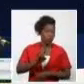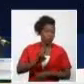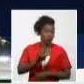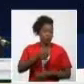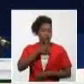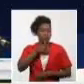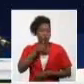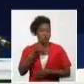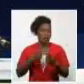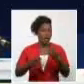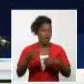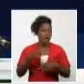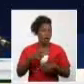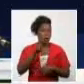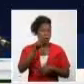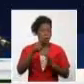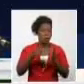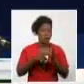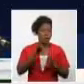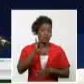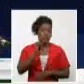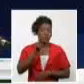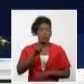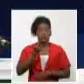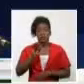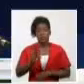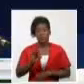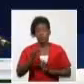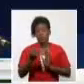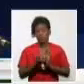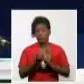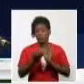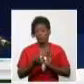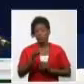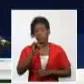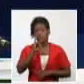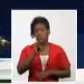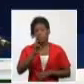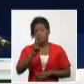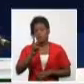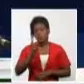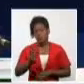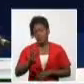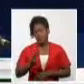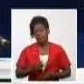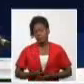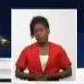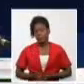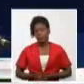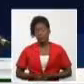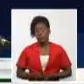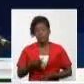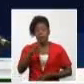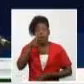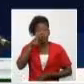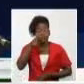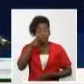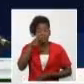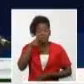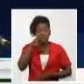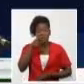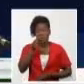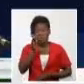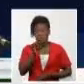Cuba, 281, in the Brother Ameijeras Hospital Laboratory,